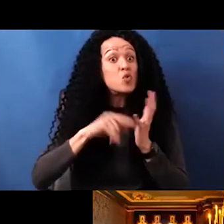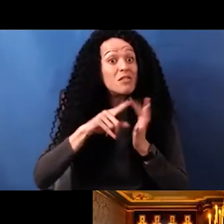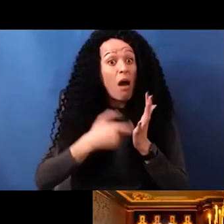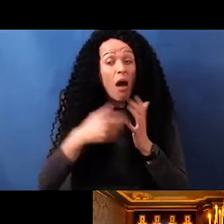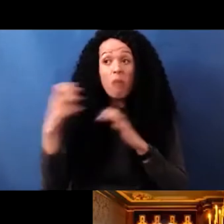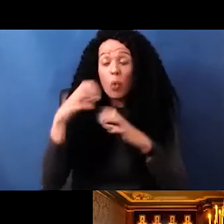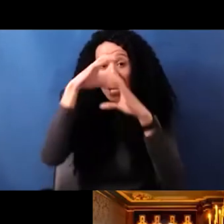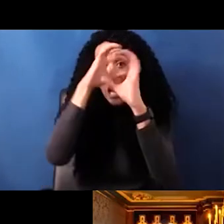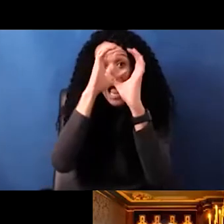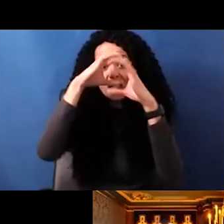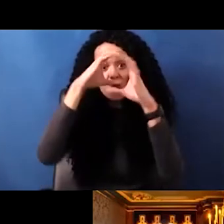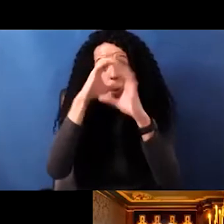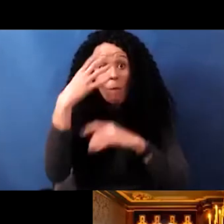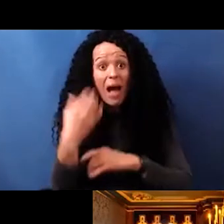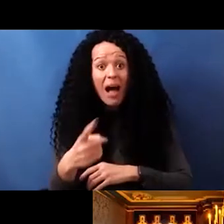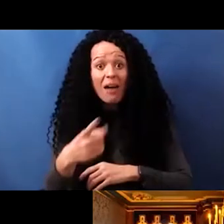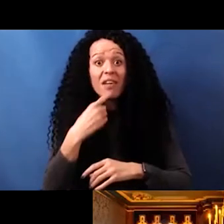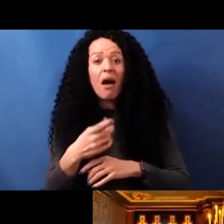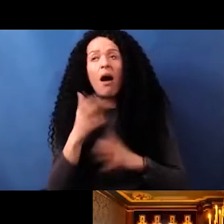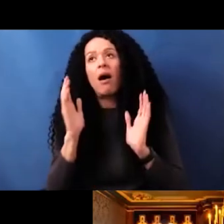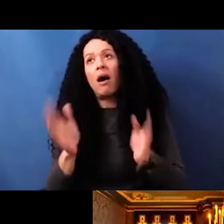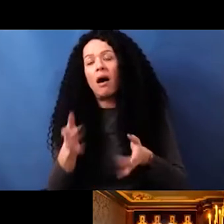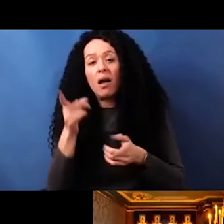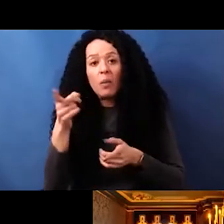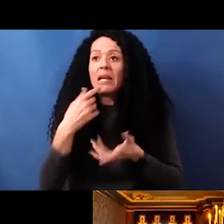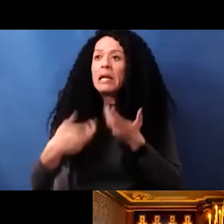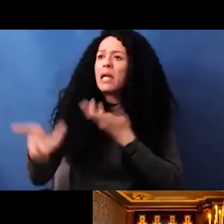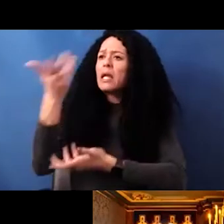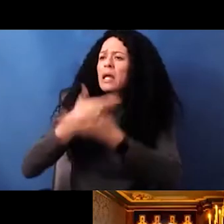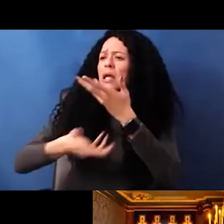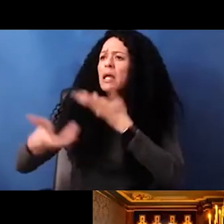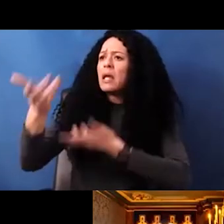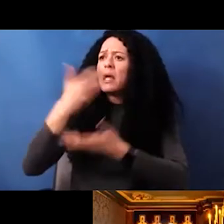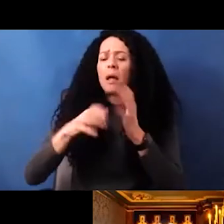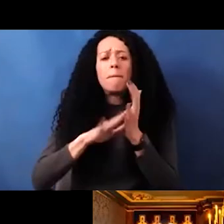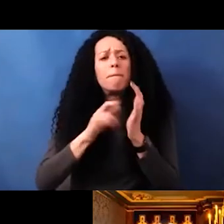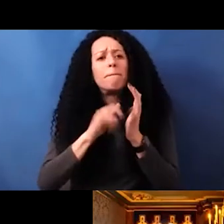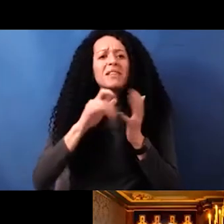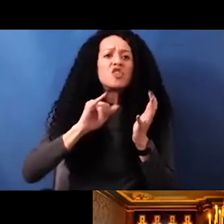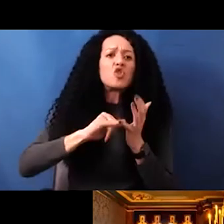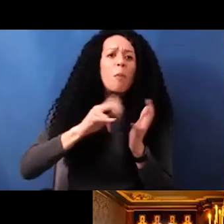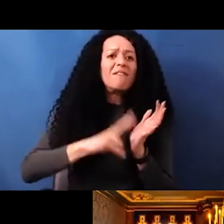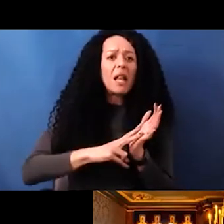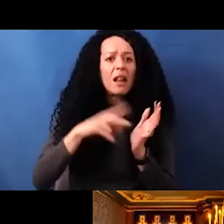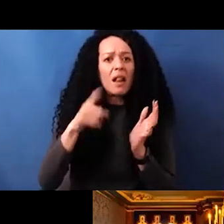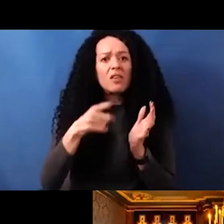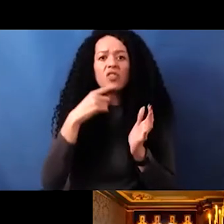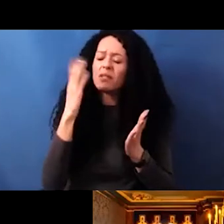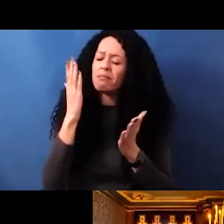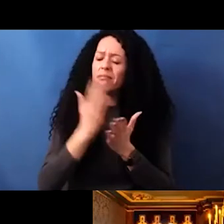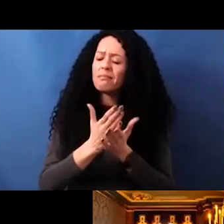him. He reflects all our sentiments when he describes Mrs. Somerville as certainly the